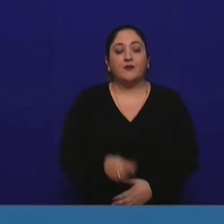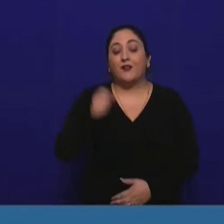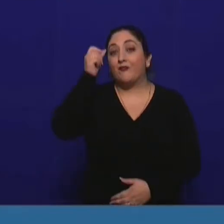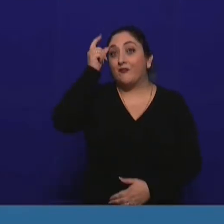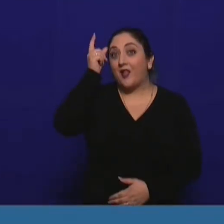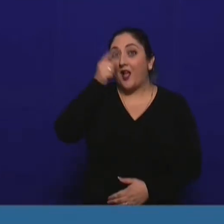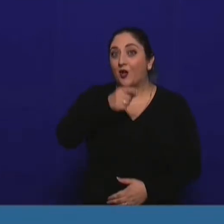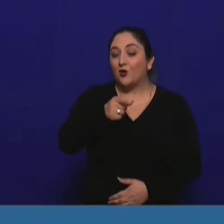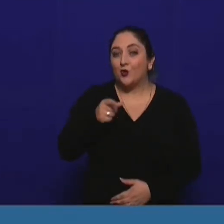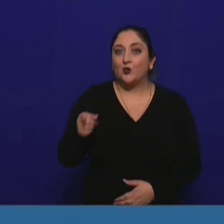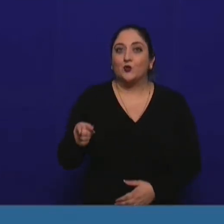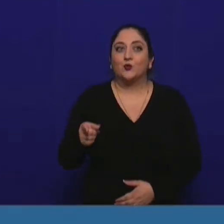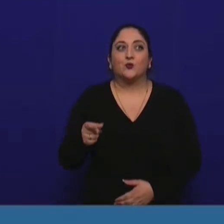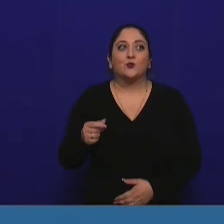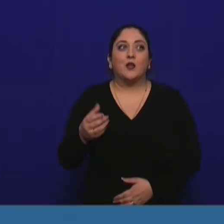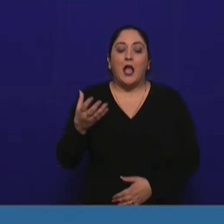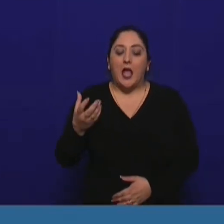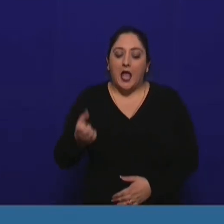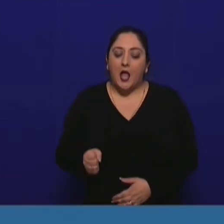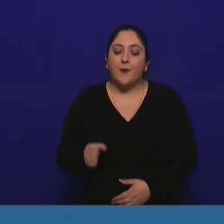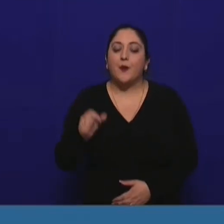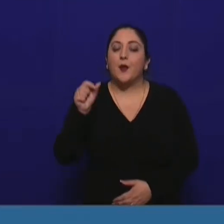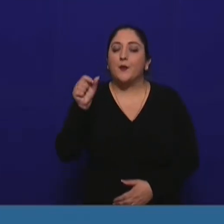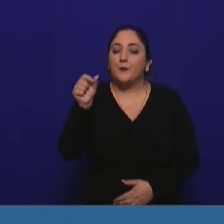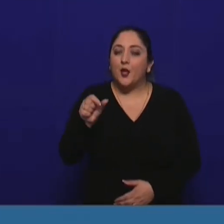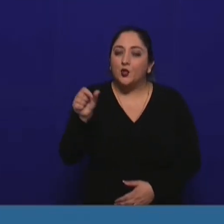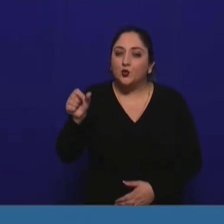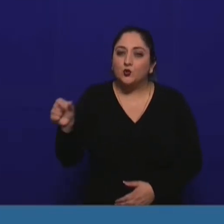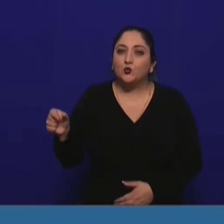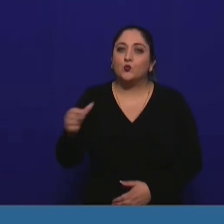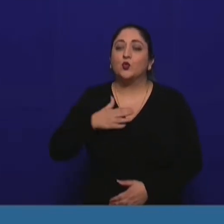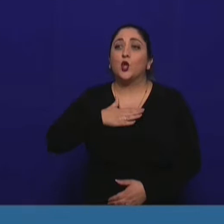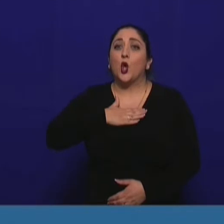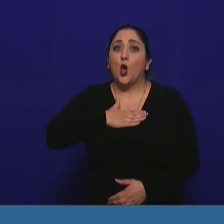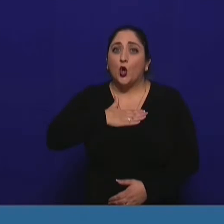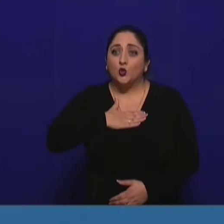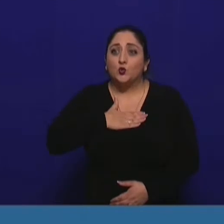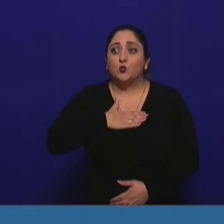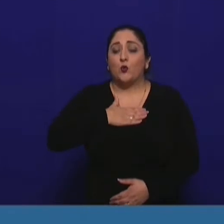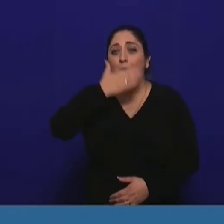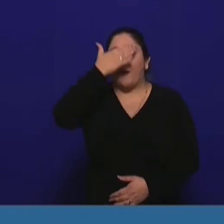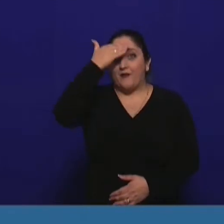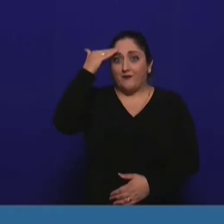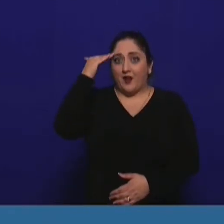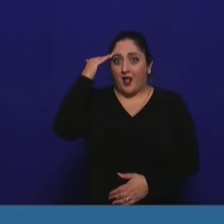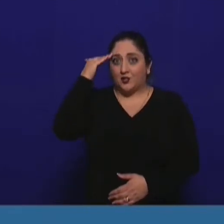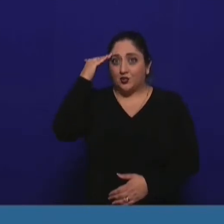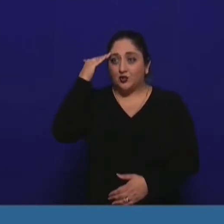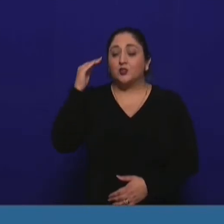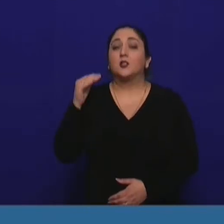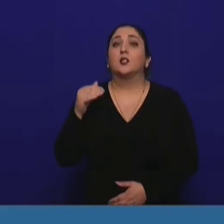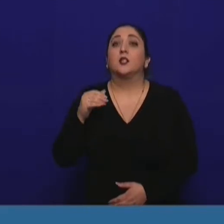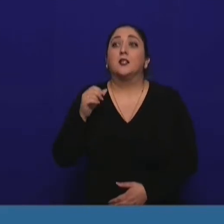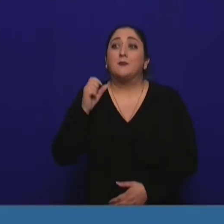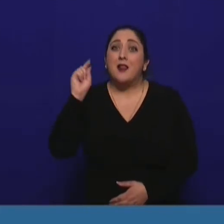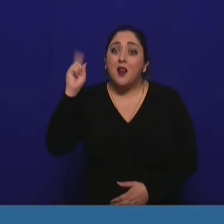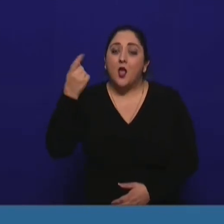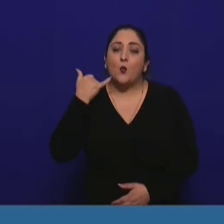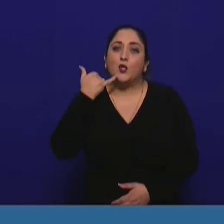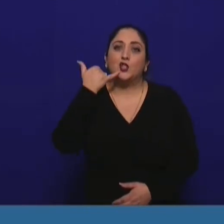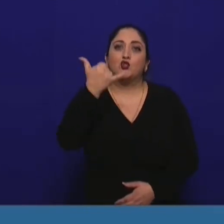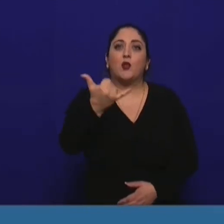Fakkarkom li għatanna persuni li għadu qed ikollna sintomi u allura importanti li dawk kollha jkunu bis-sintomi